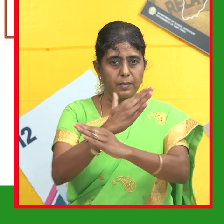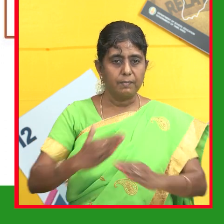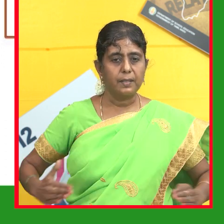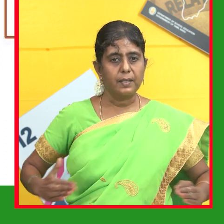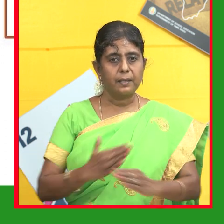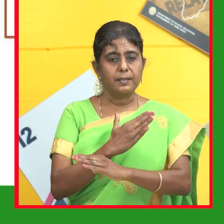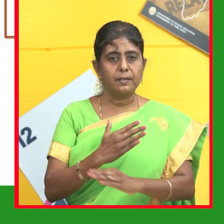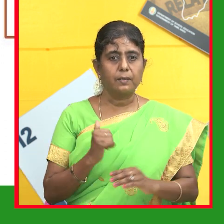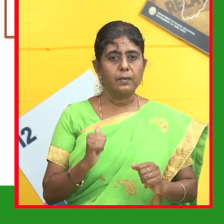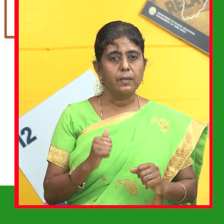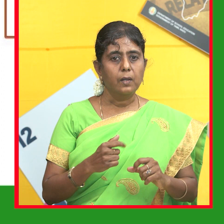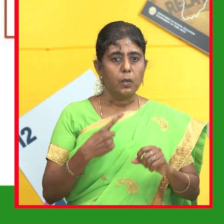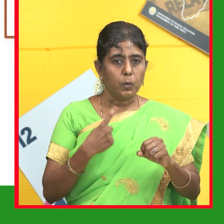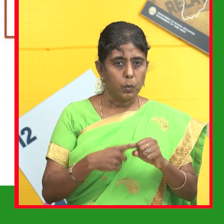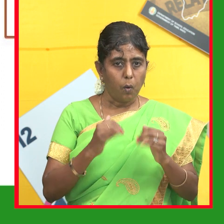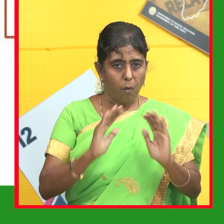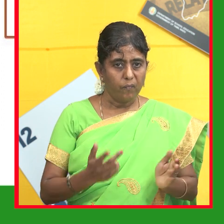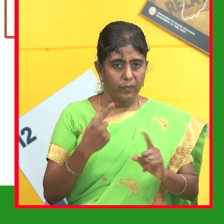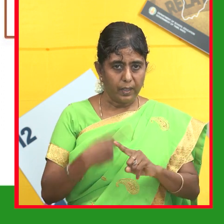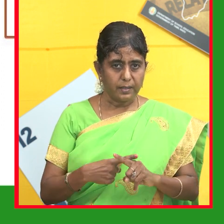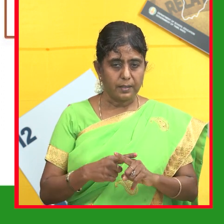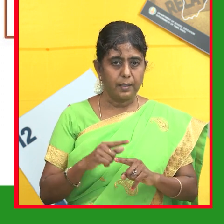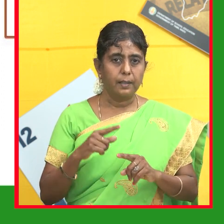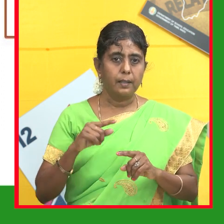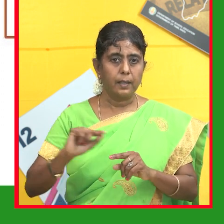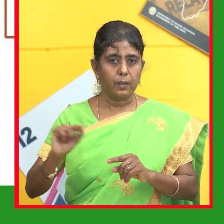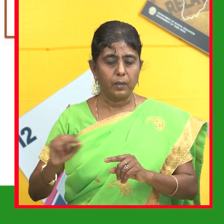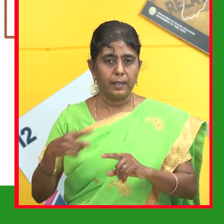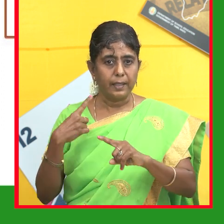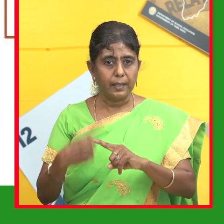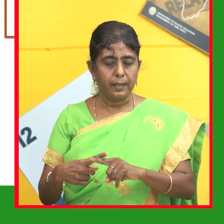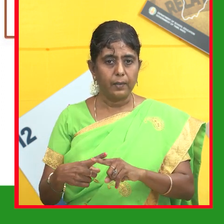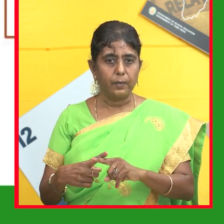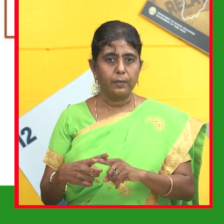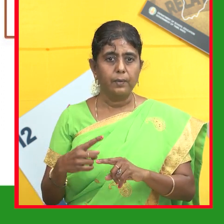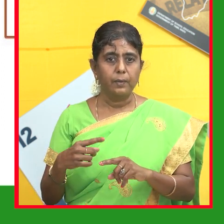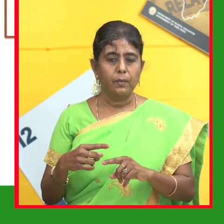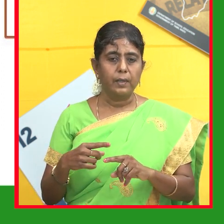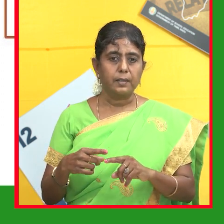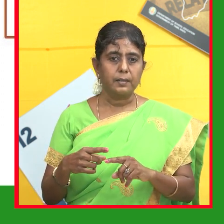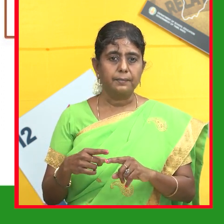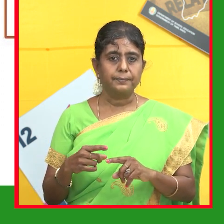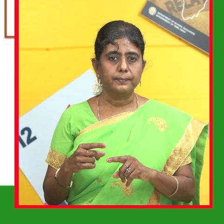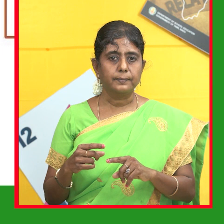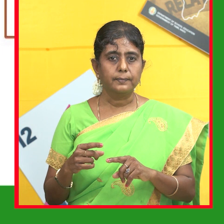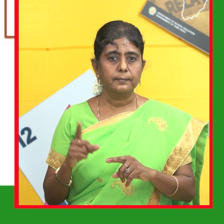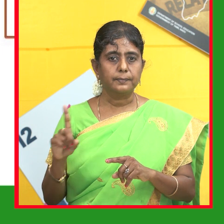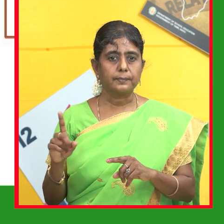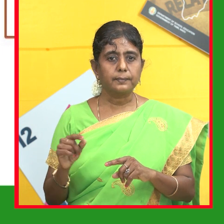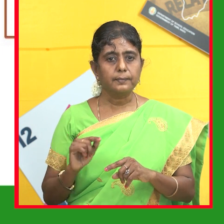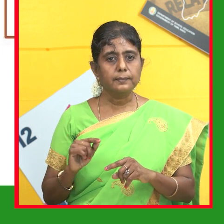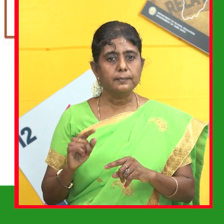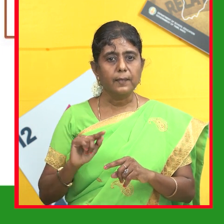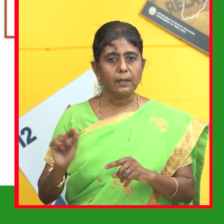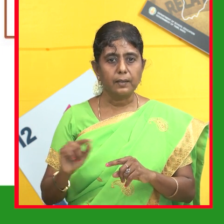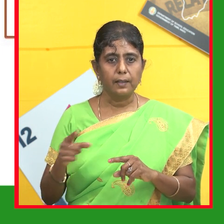multiplication. So qx into 1 in the right side, so q of x